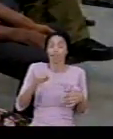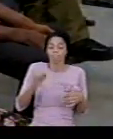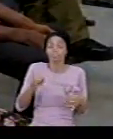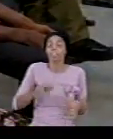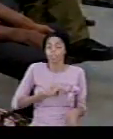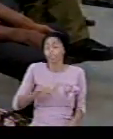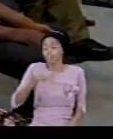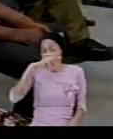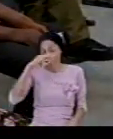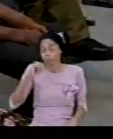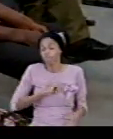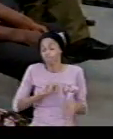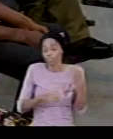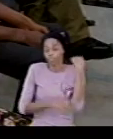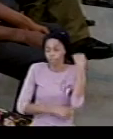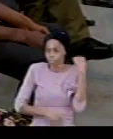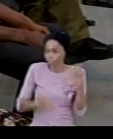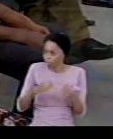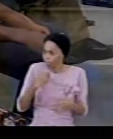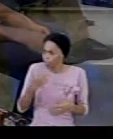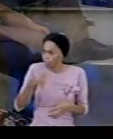am not guilty.